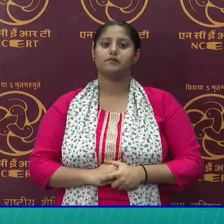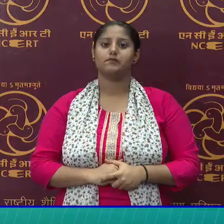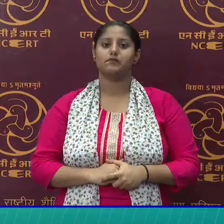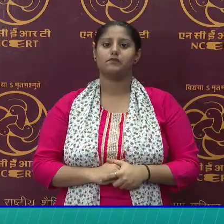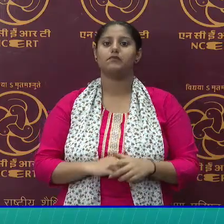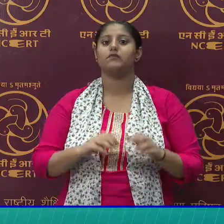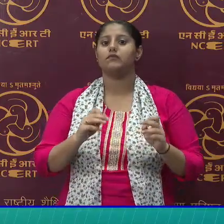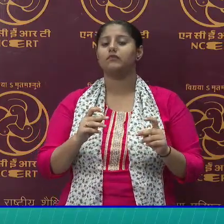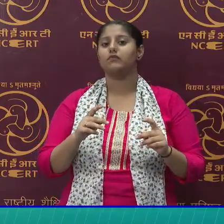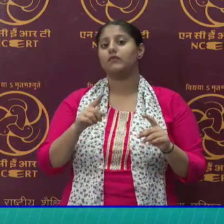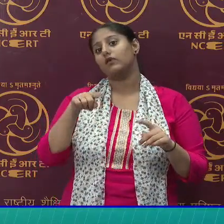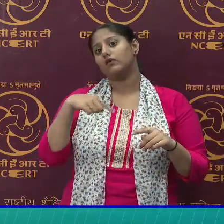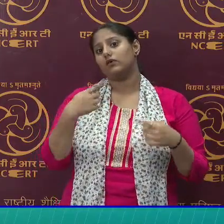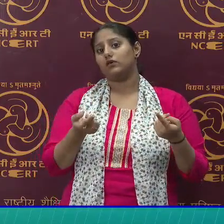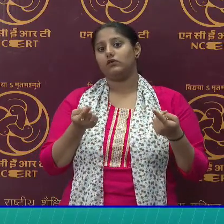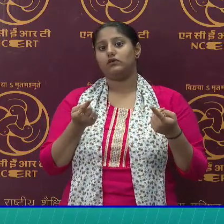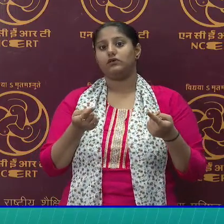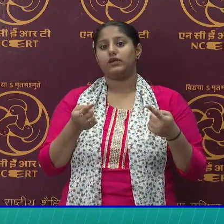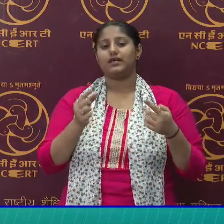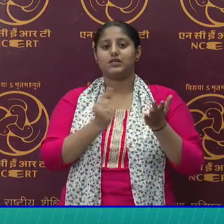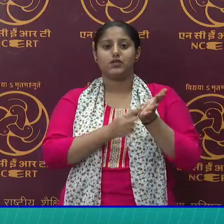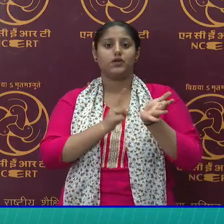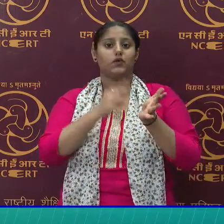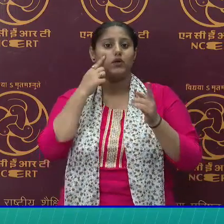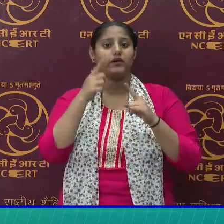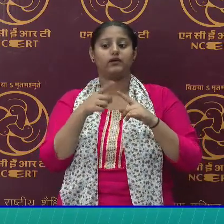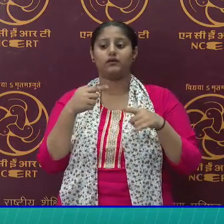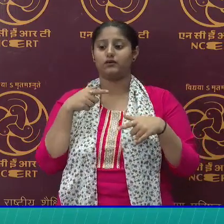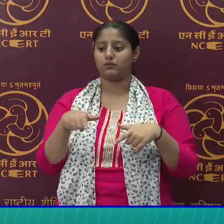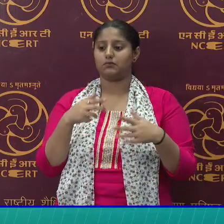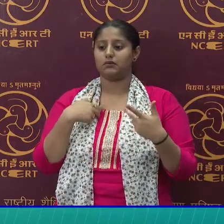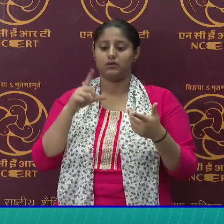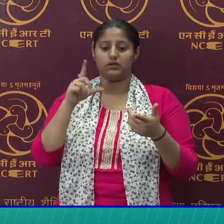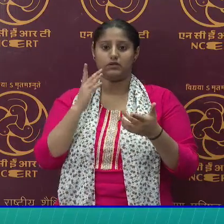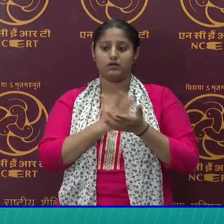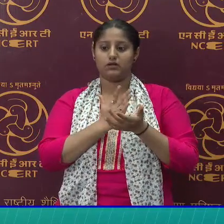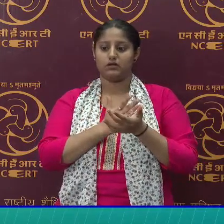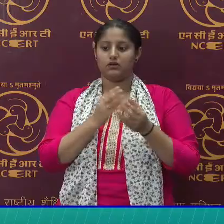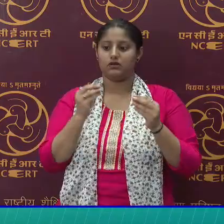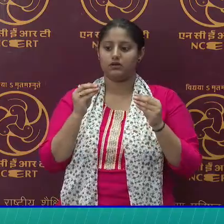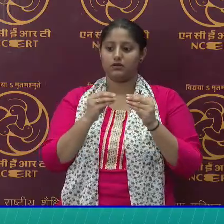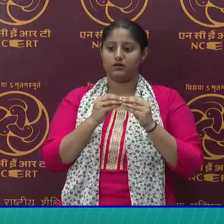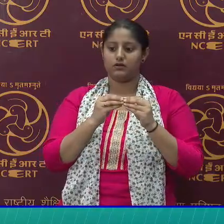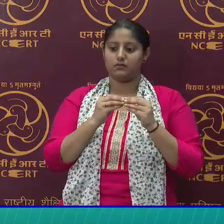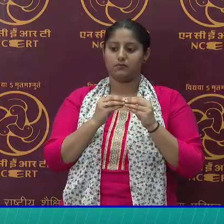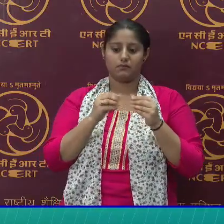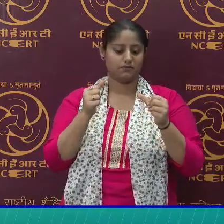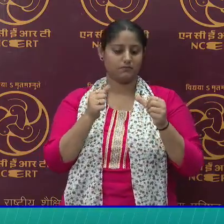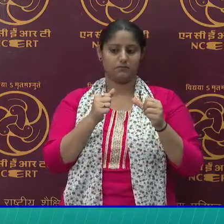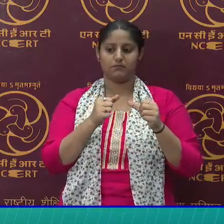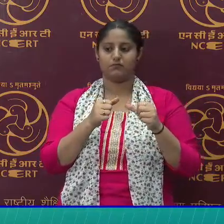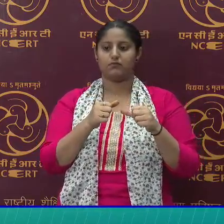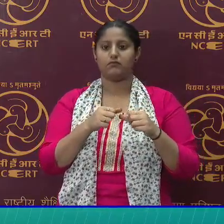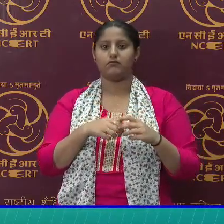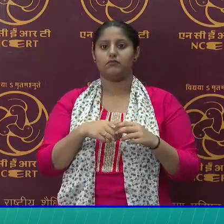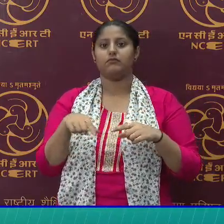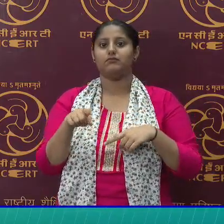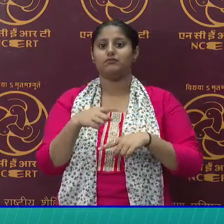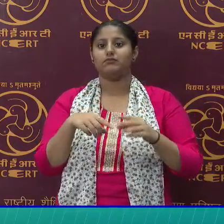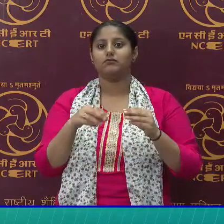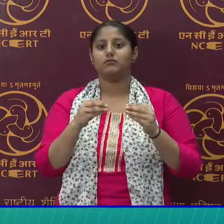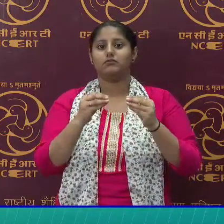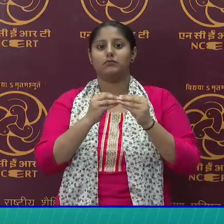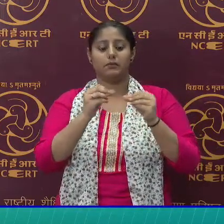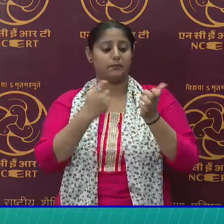In the next unit, we have a lesson on Braille. Yeah. And this one is about, of course,